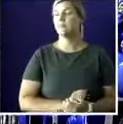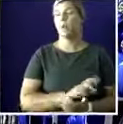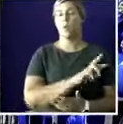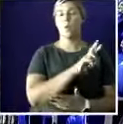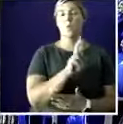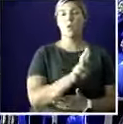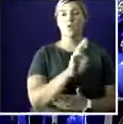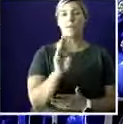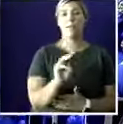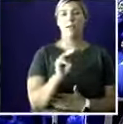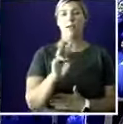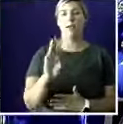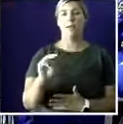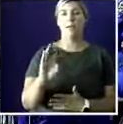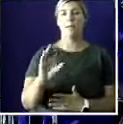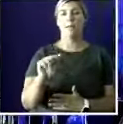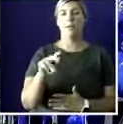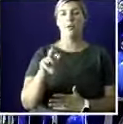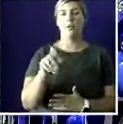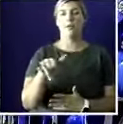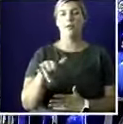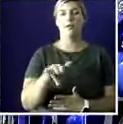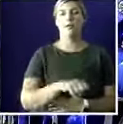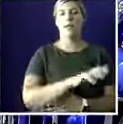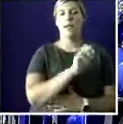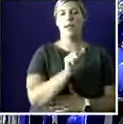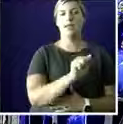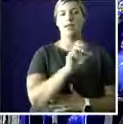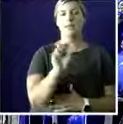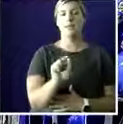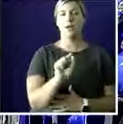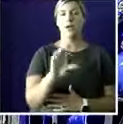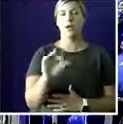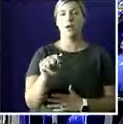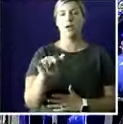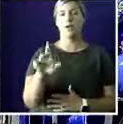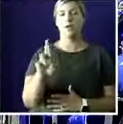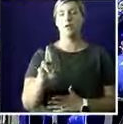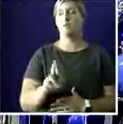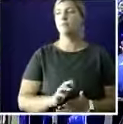Riley May McBurney. Aiden Scott Connor.